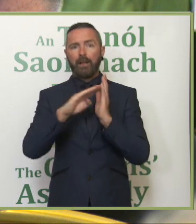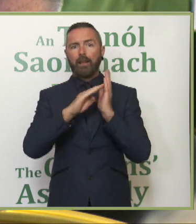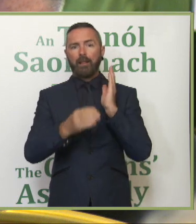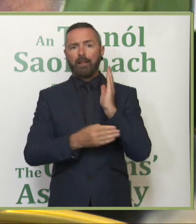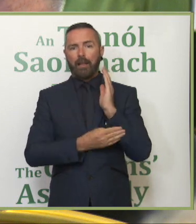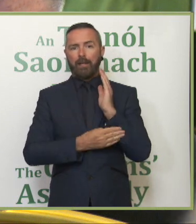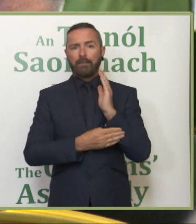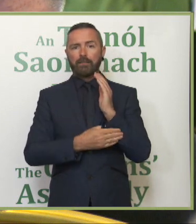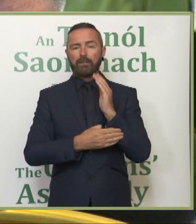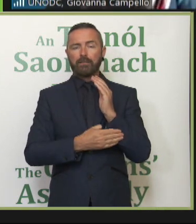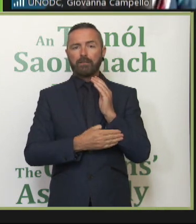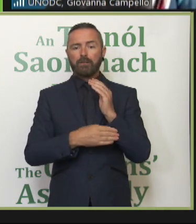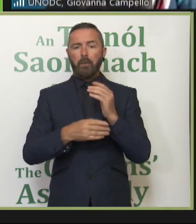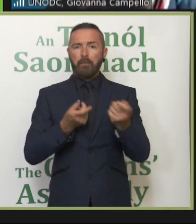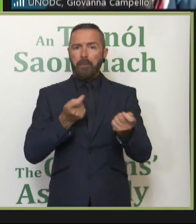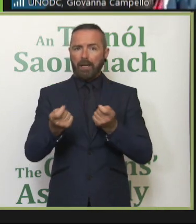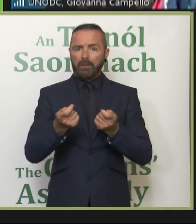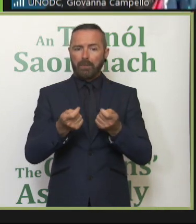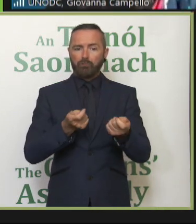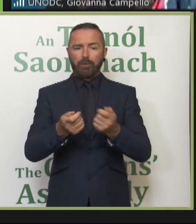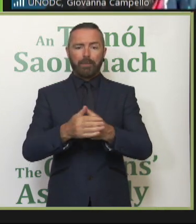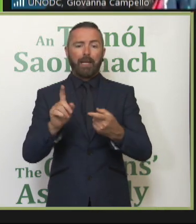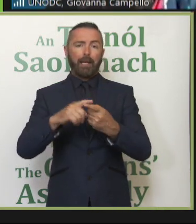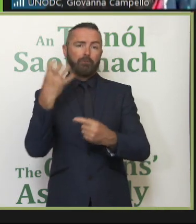maltreatment, and in general, less crime.